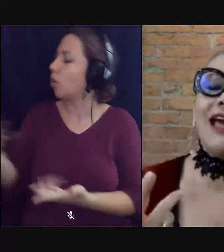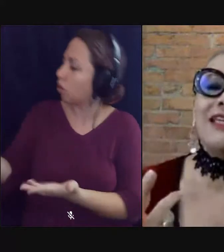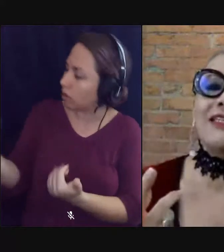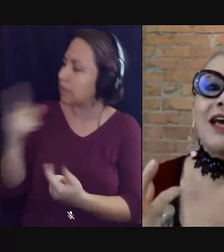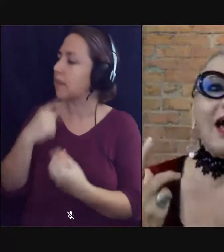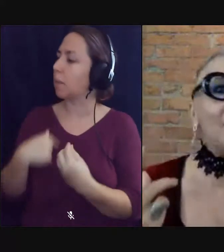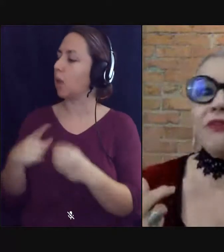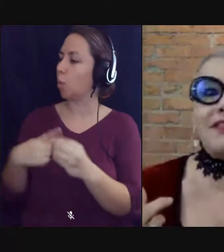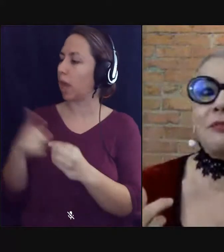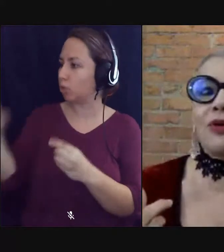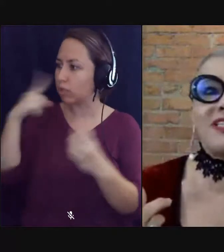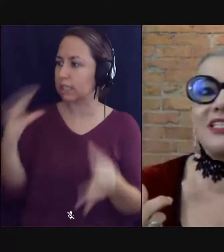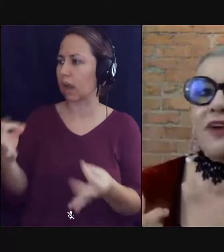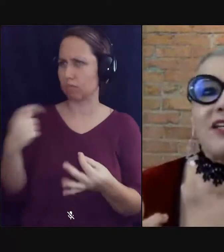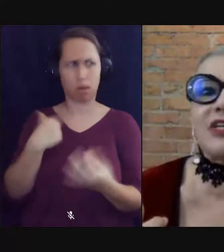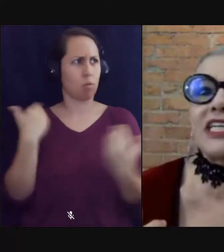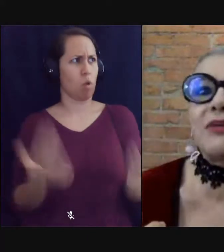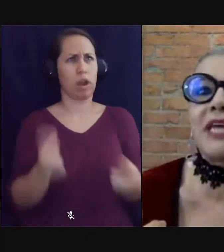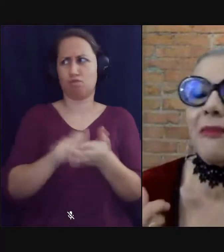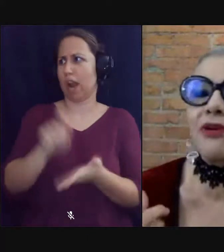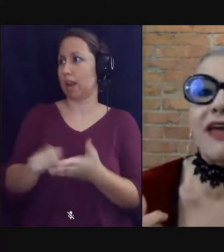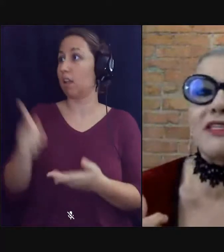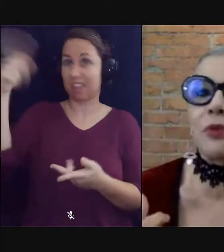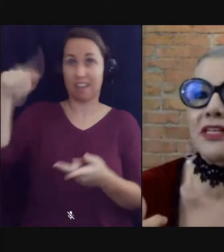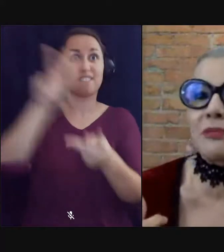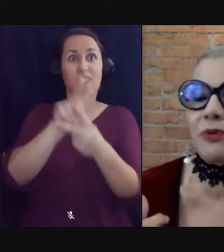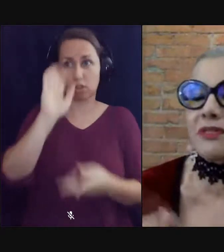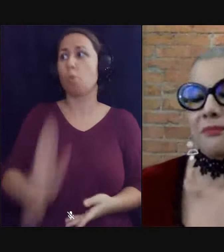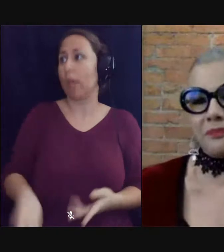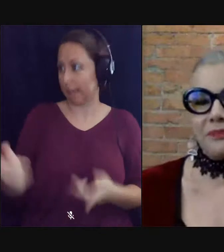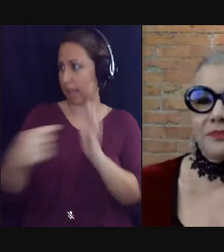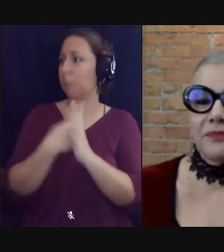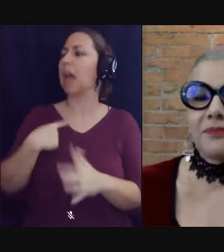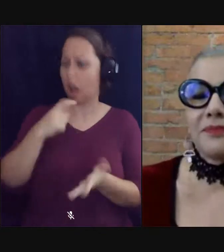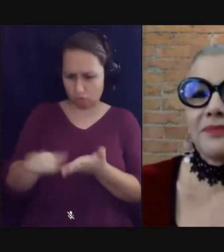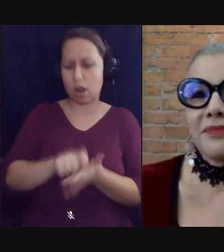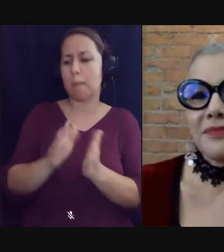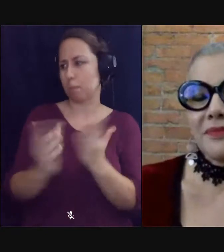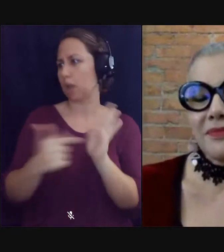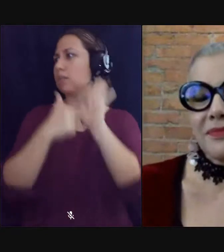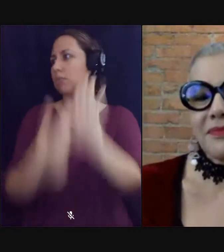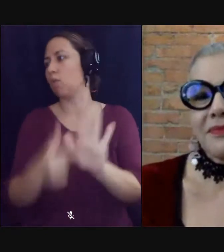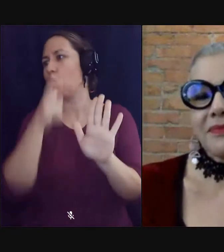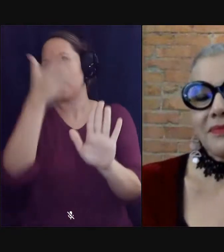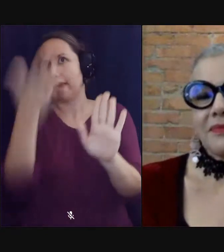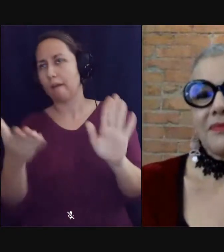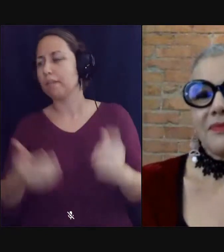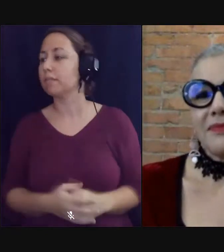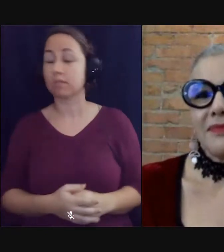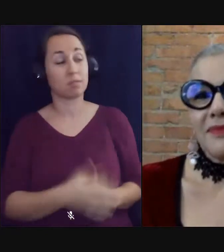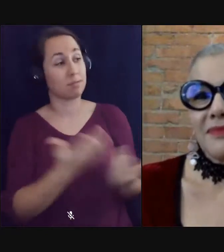you decided, I'm going to write this book because these fuckers are going to kill me, and I'm going to write this book and expose them. Well, I mean, that's a